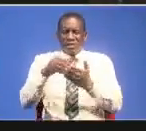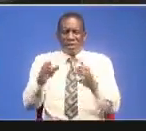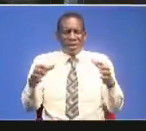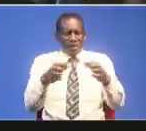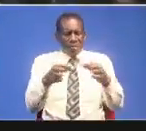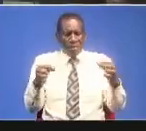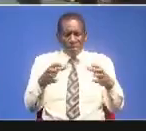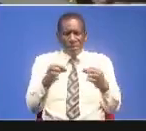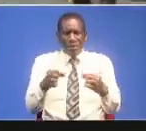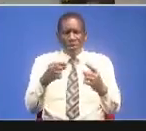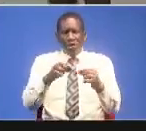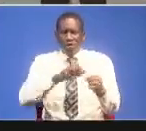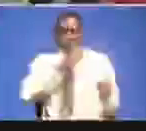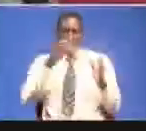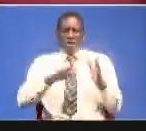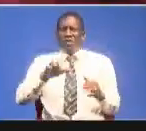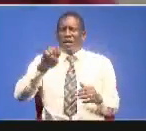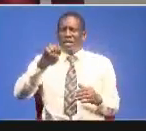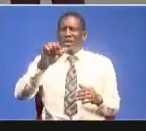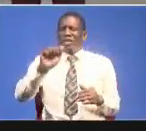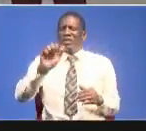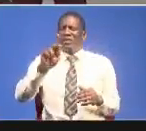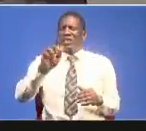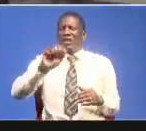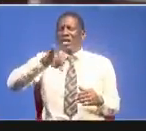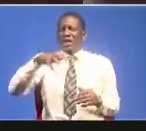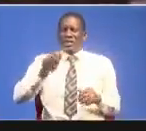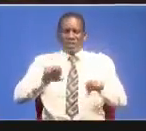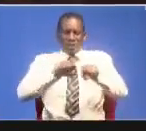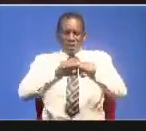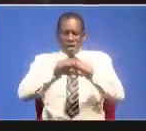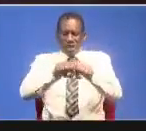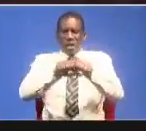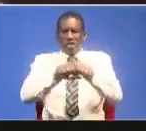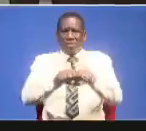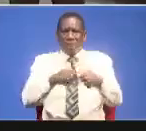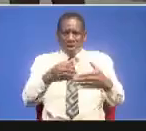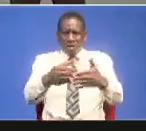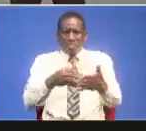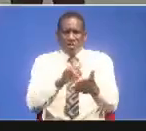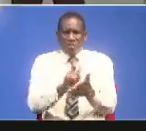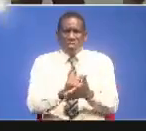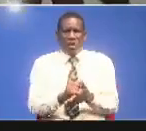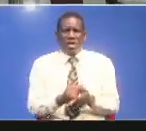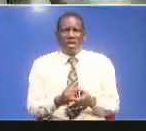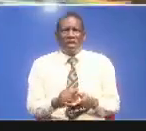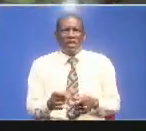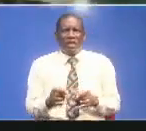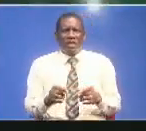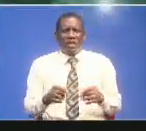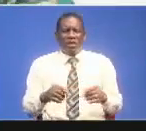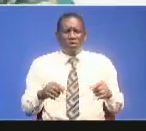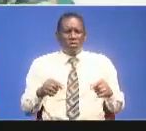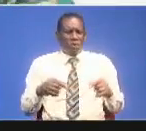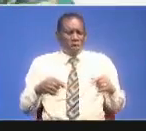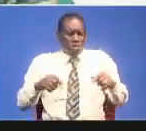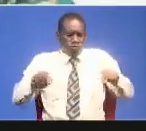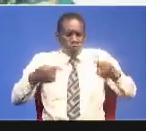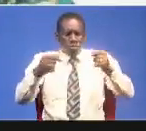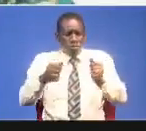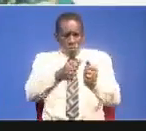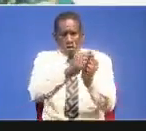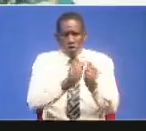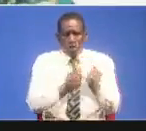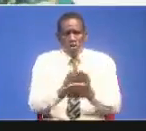a message to Governor Sakaja, with whom he has previously not seen eye to eye. Through